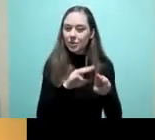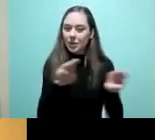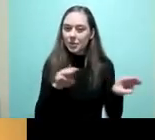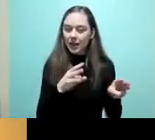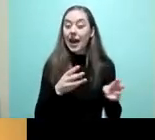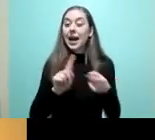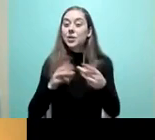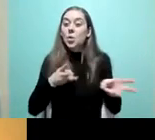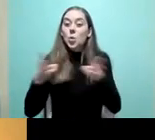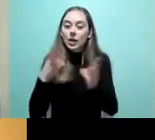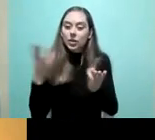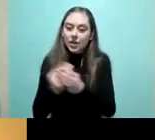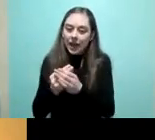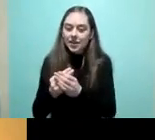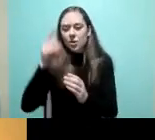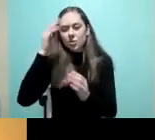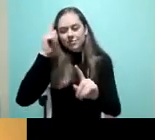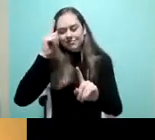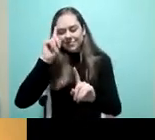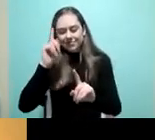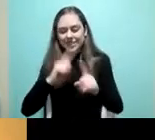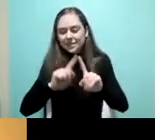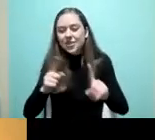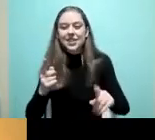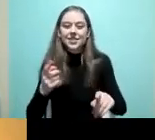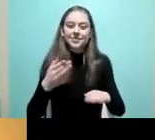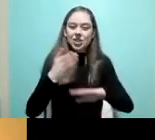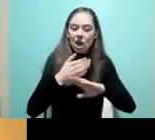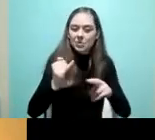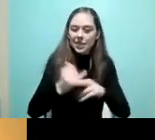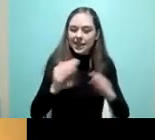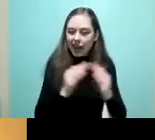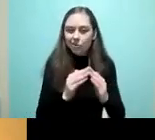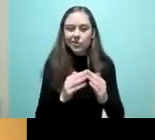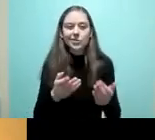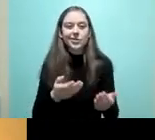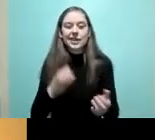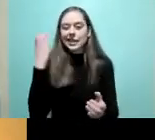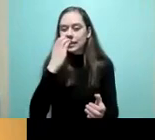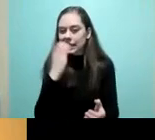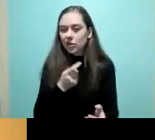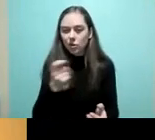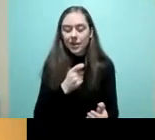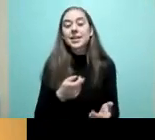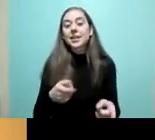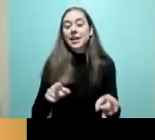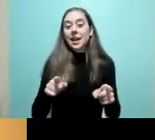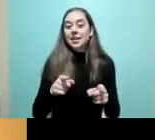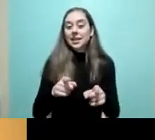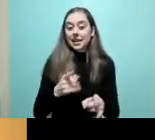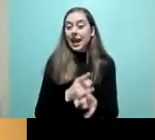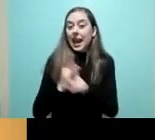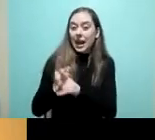chores, having food, like laundry, stuff like that, being able to work together and help each other. Because if we don't